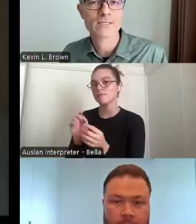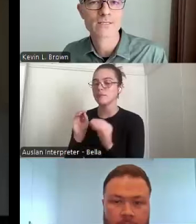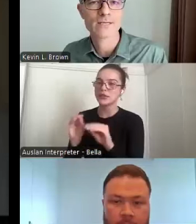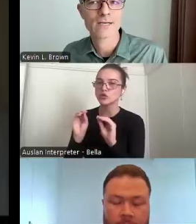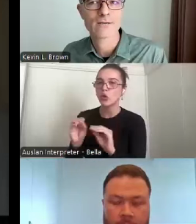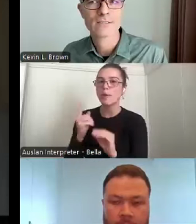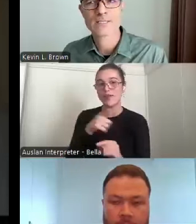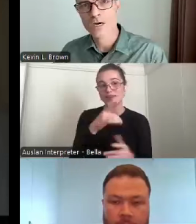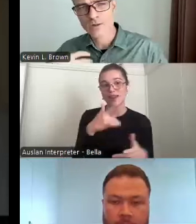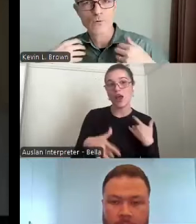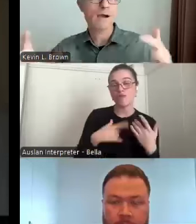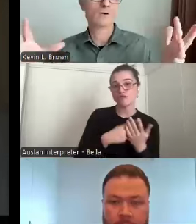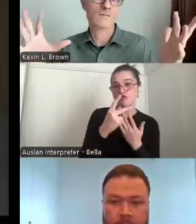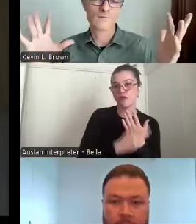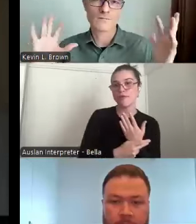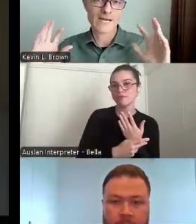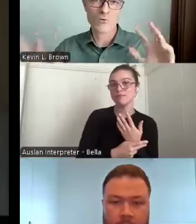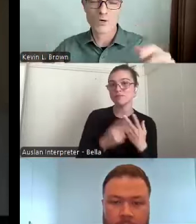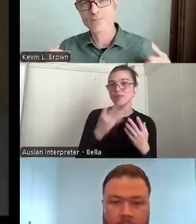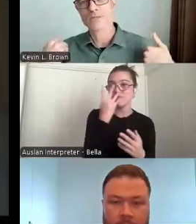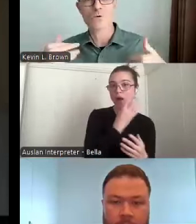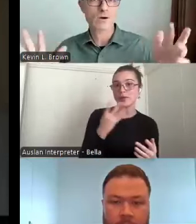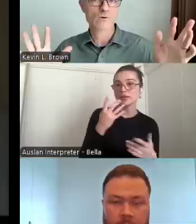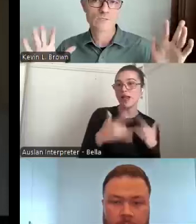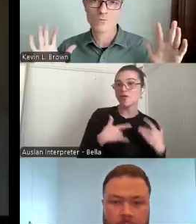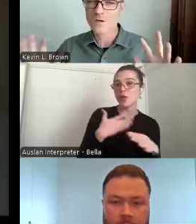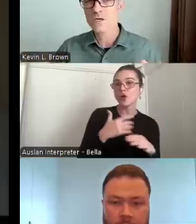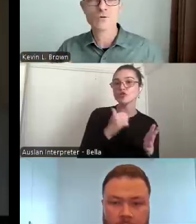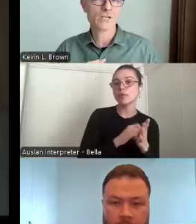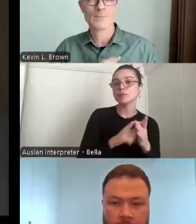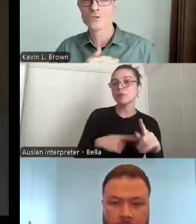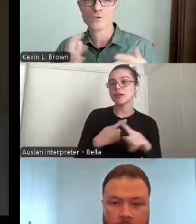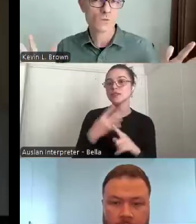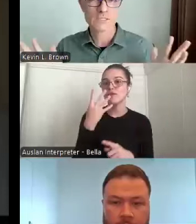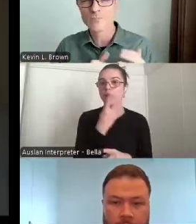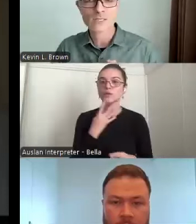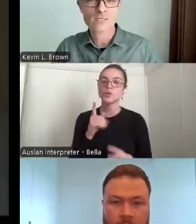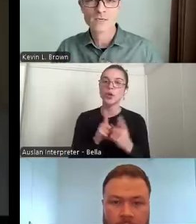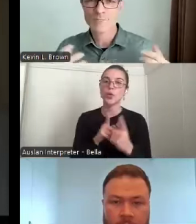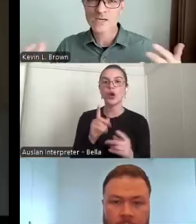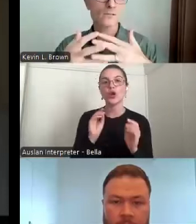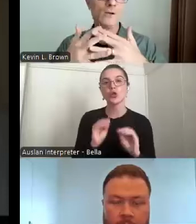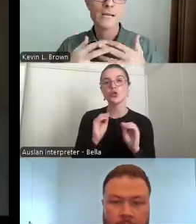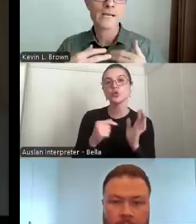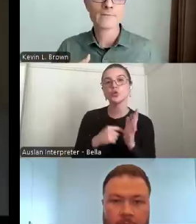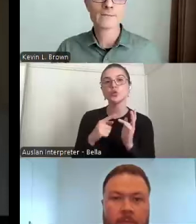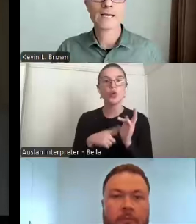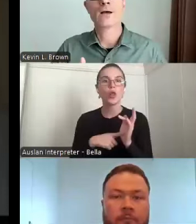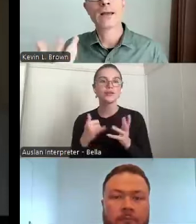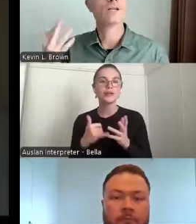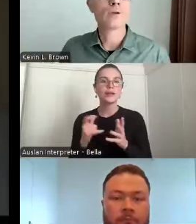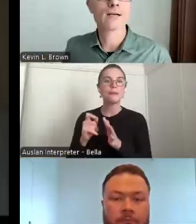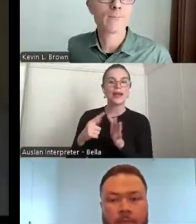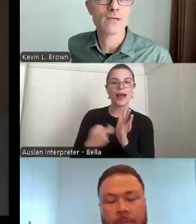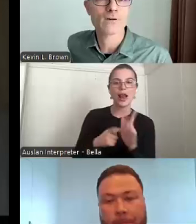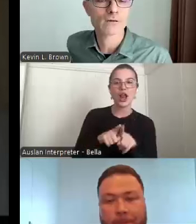screen is it's not only 4 hours of live workshops, it's 4 hours of one-on-one coaching, a bunch of tools and templates, peer learning,